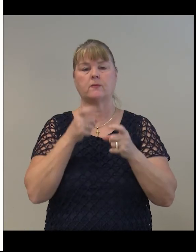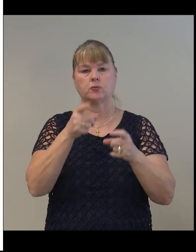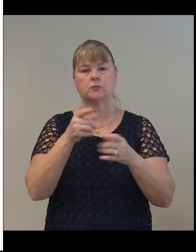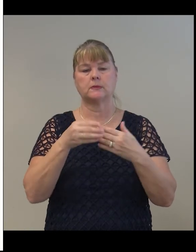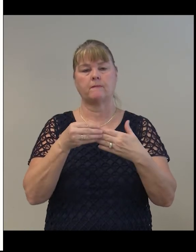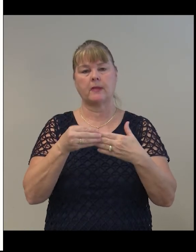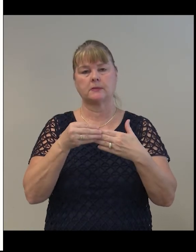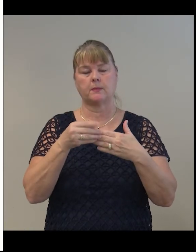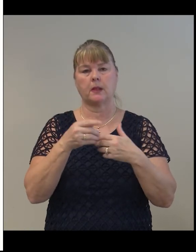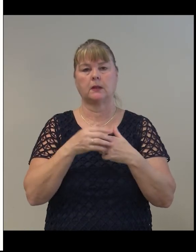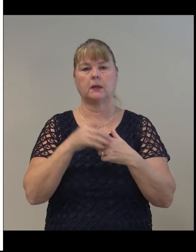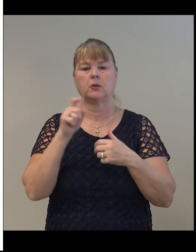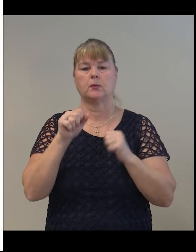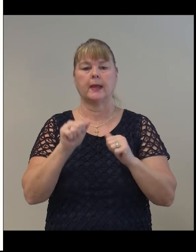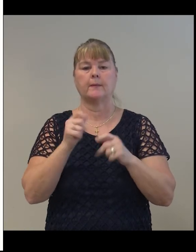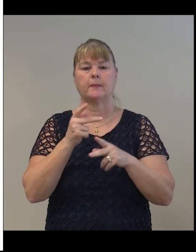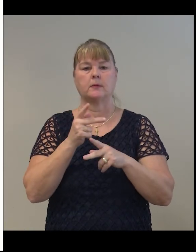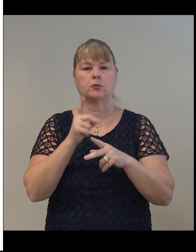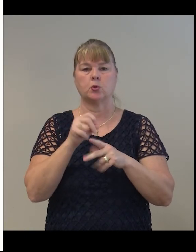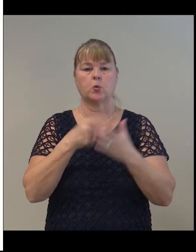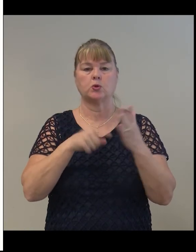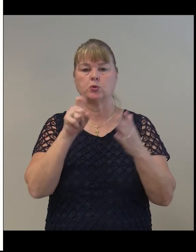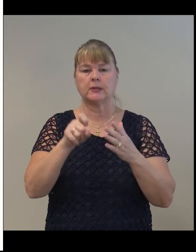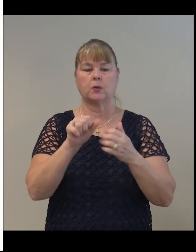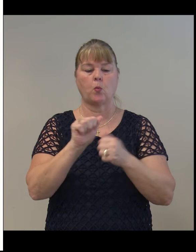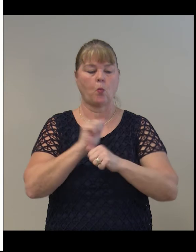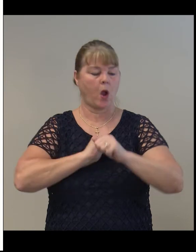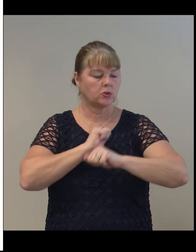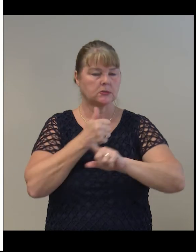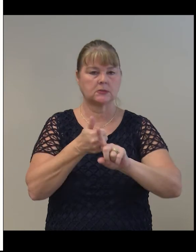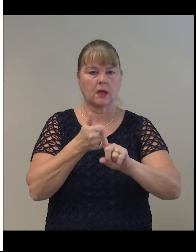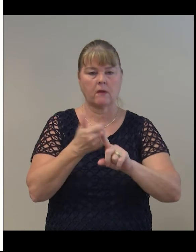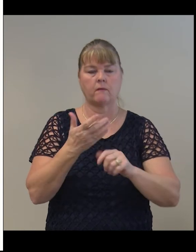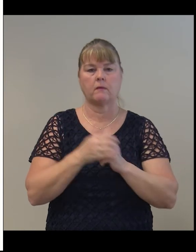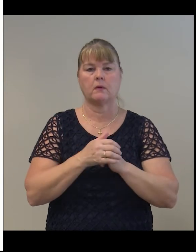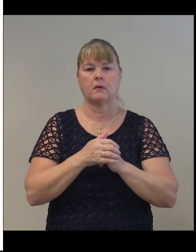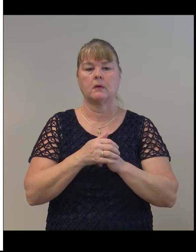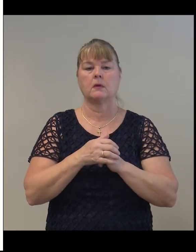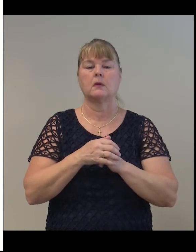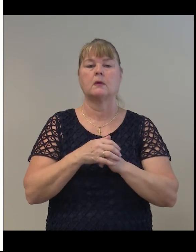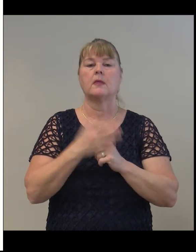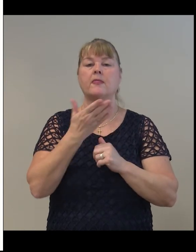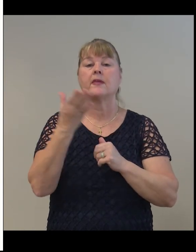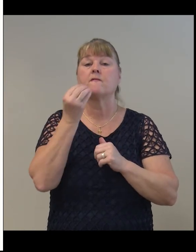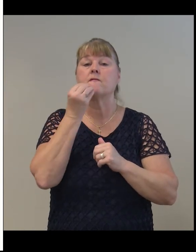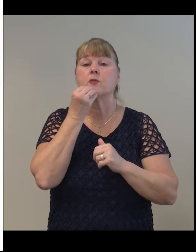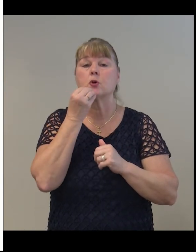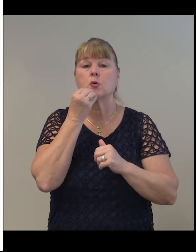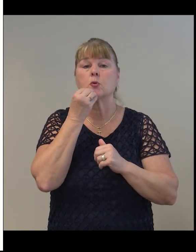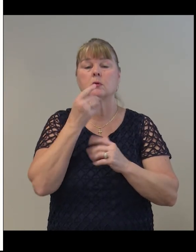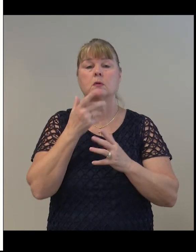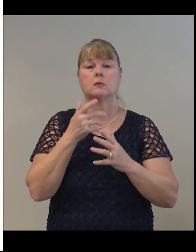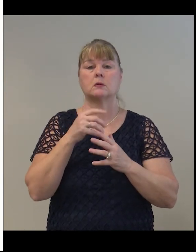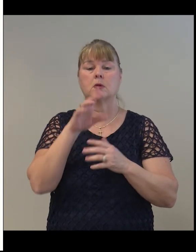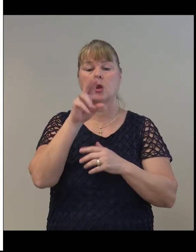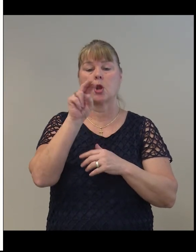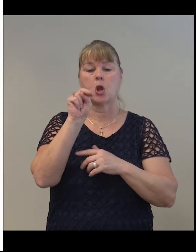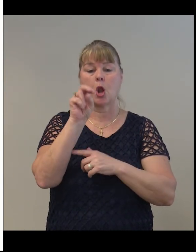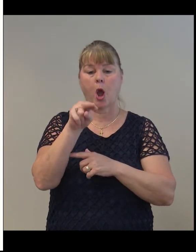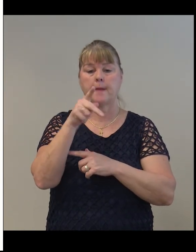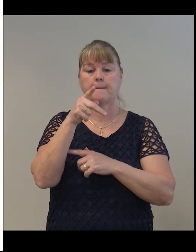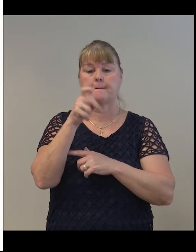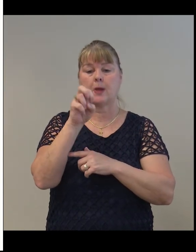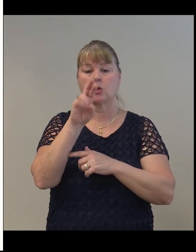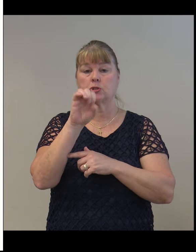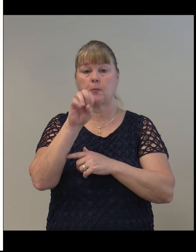water gives you some flexibility to be able to do things like clean yourself up. Non-perishable food. You want to make sure that you've